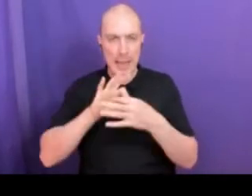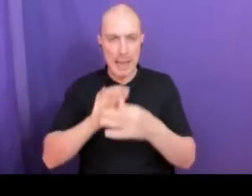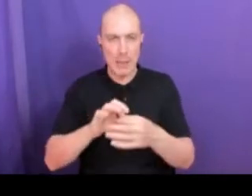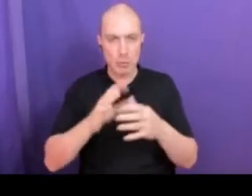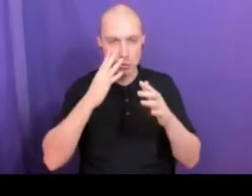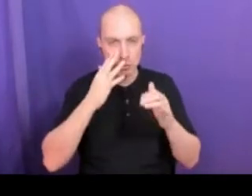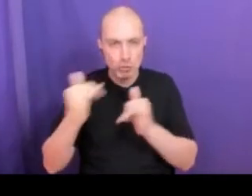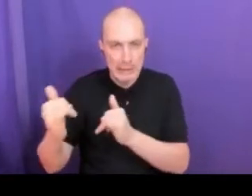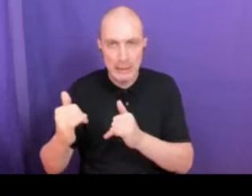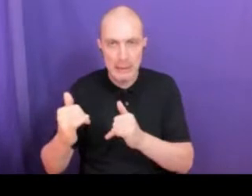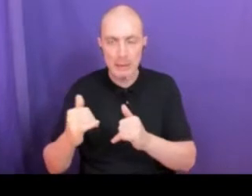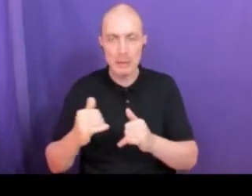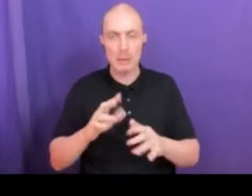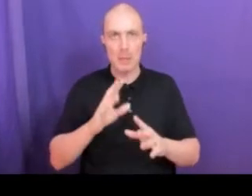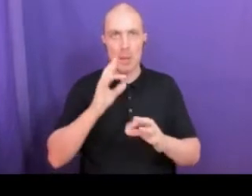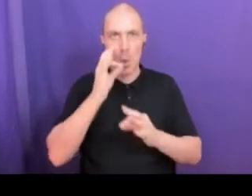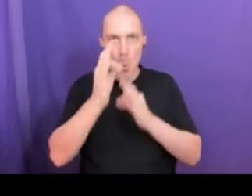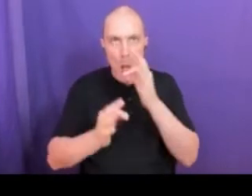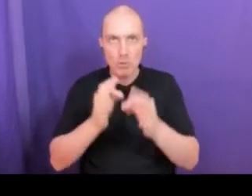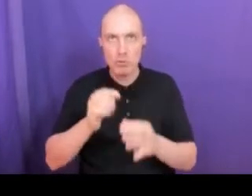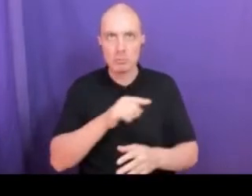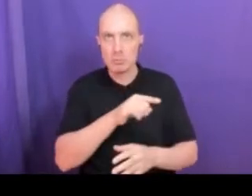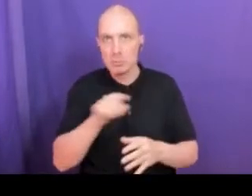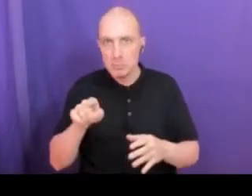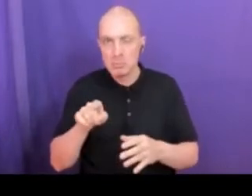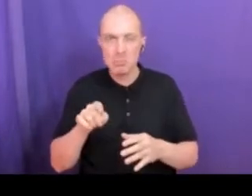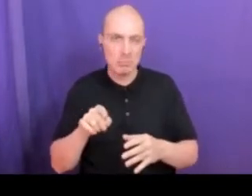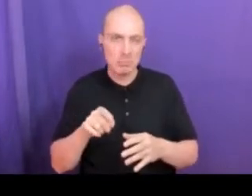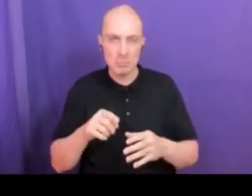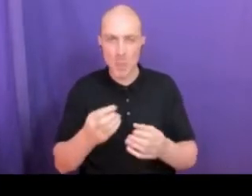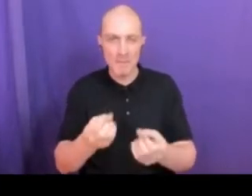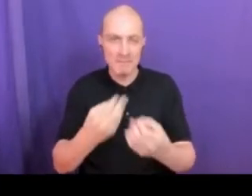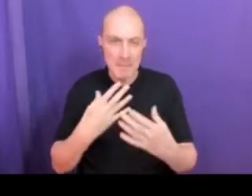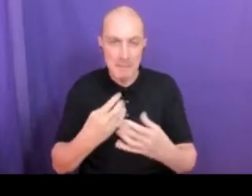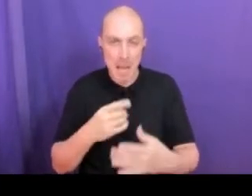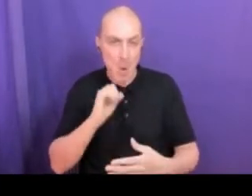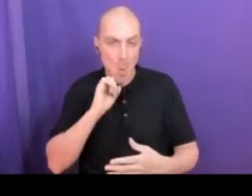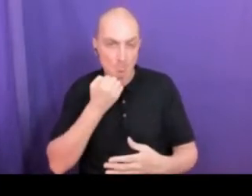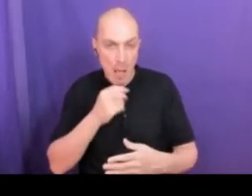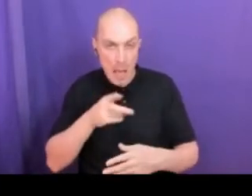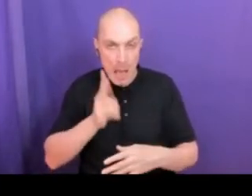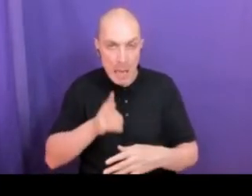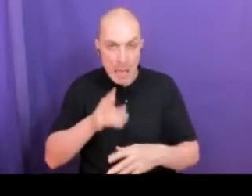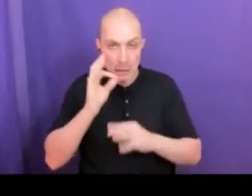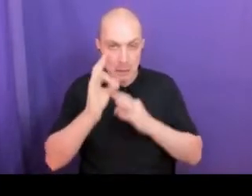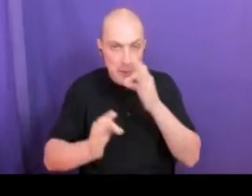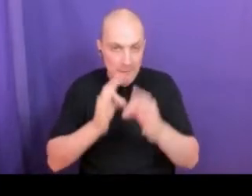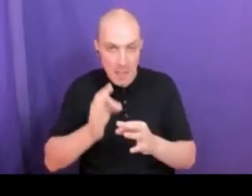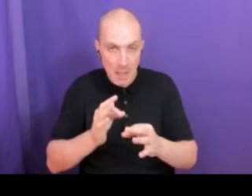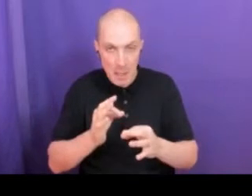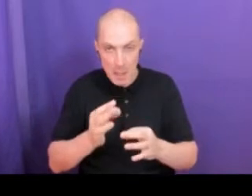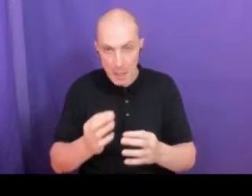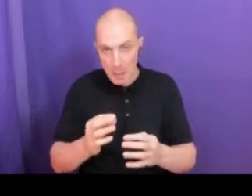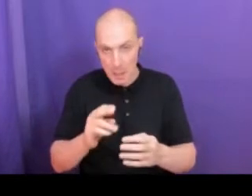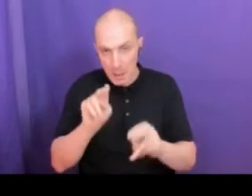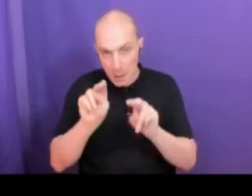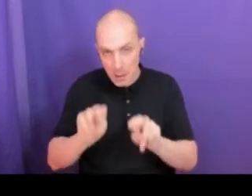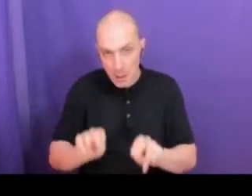out the census. Would they do it again in future? Those kind of things. And overall, it took about 10 minutes to complete, so it wasn't very intensive.